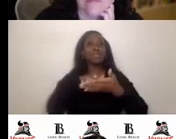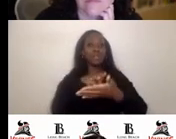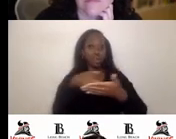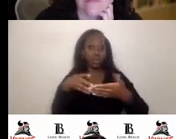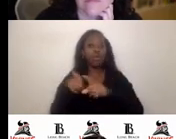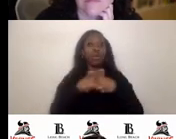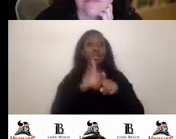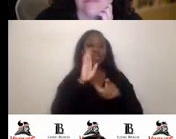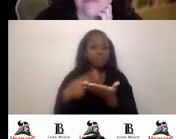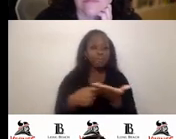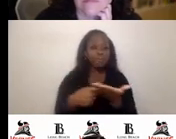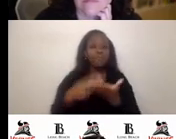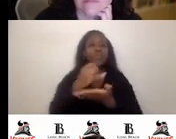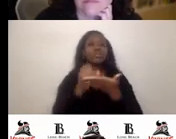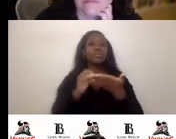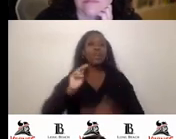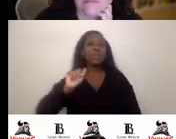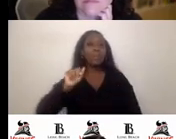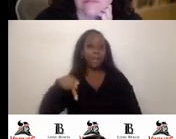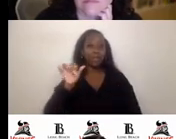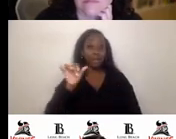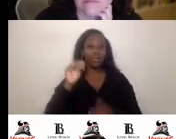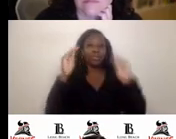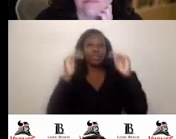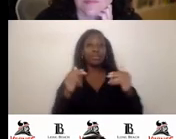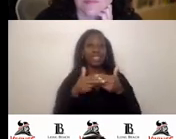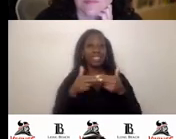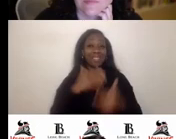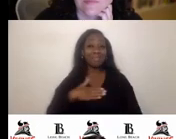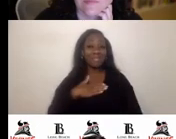maps as well. So we'll go to the next slide, please.